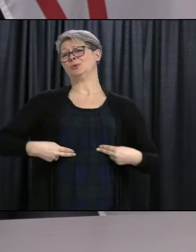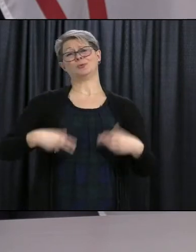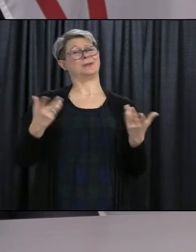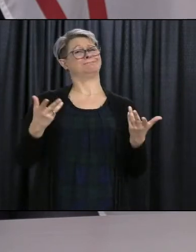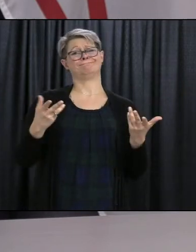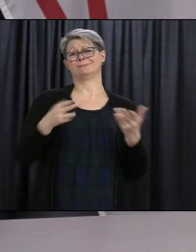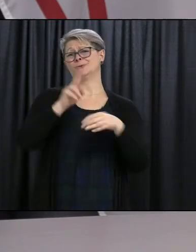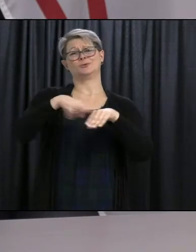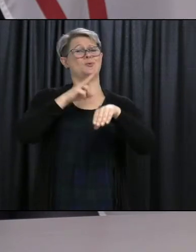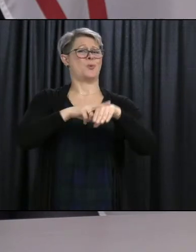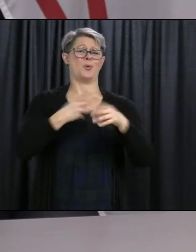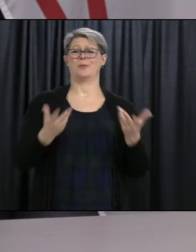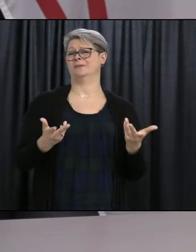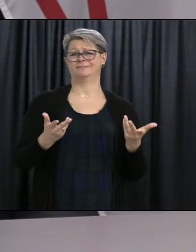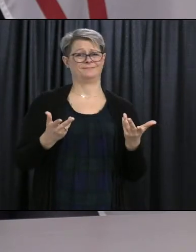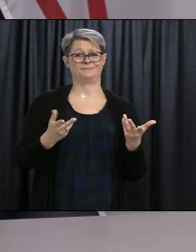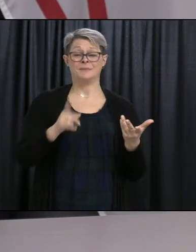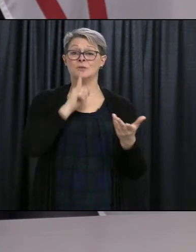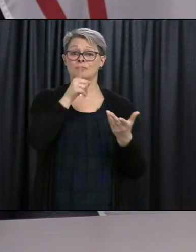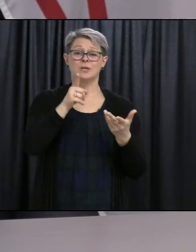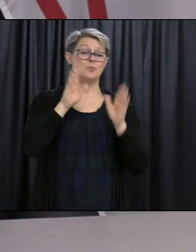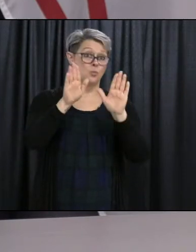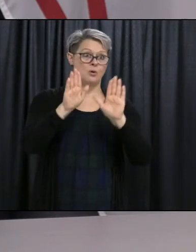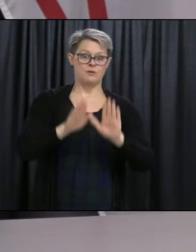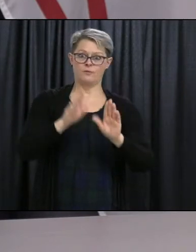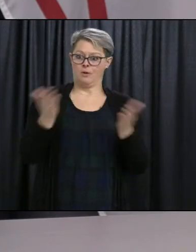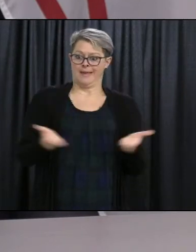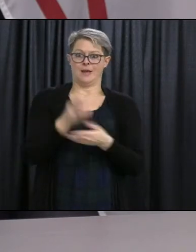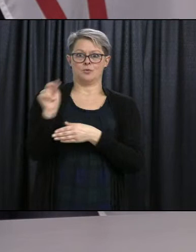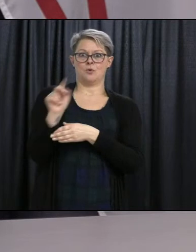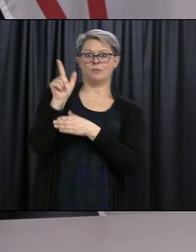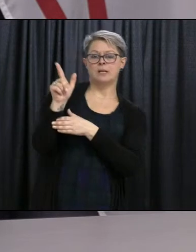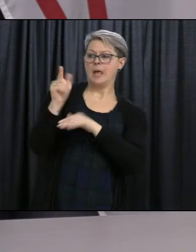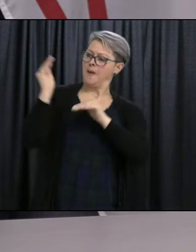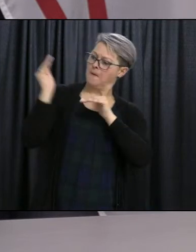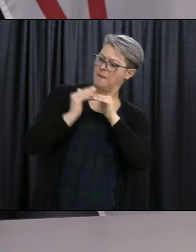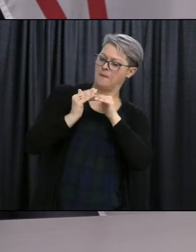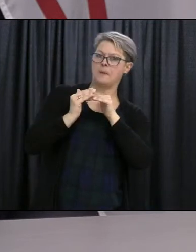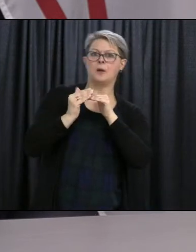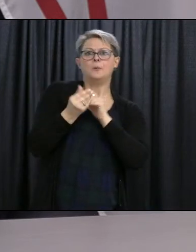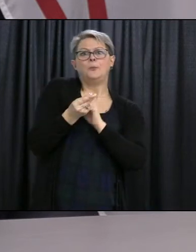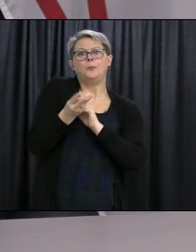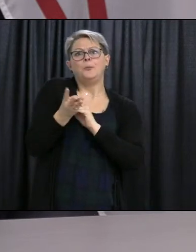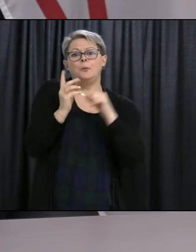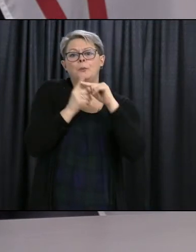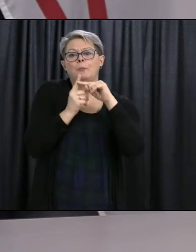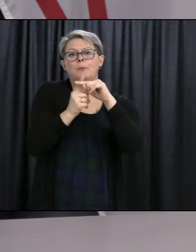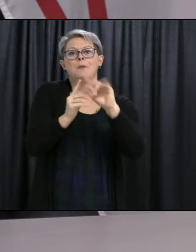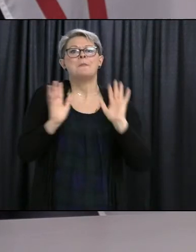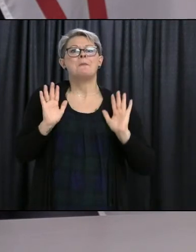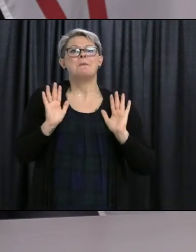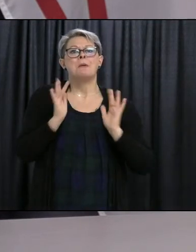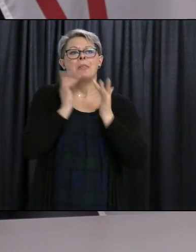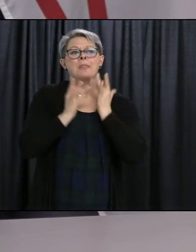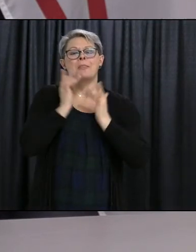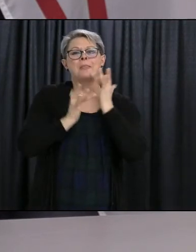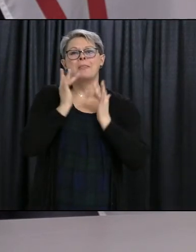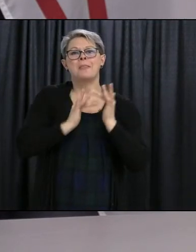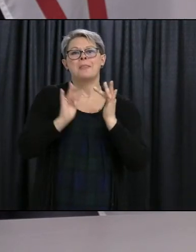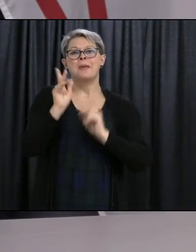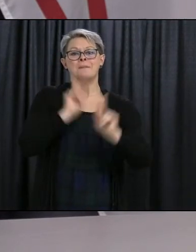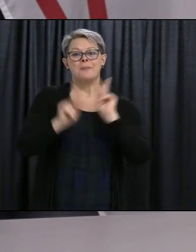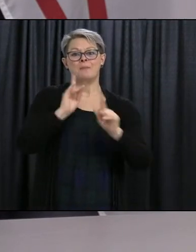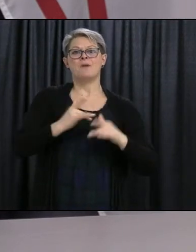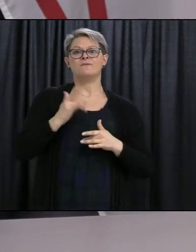And again, we'd had such a good run with, so few cases. I think people just felt that, those